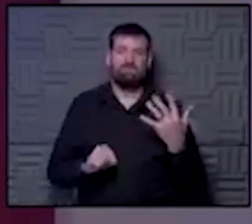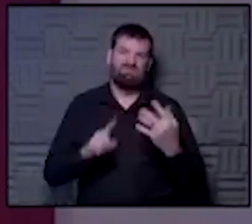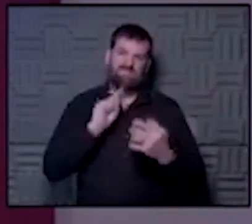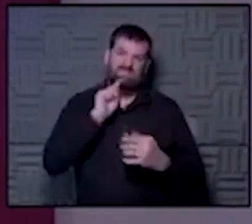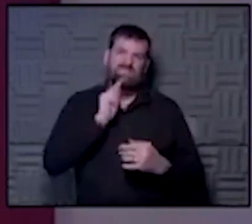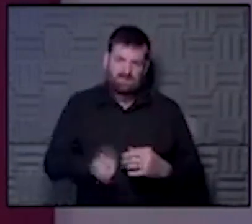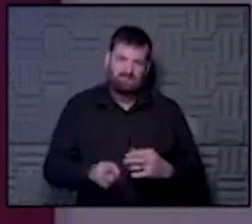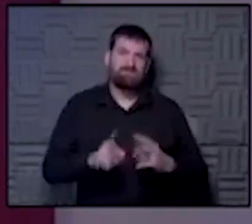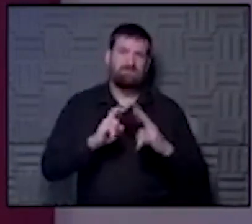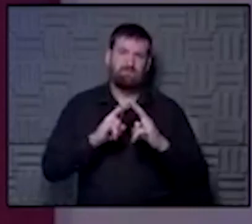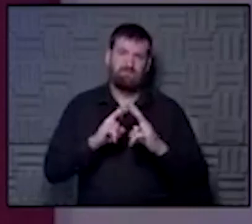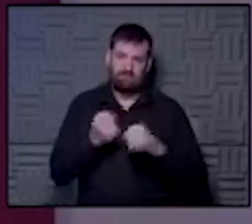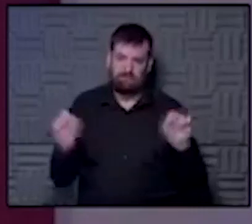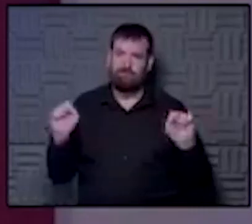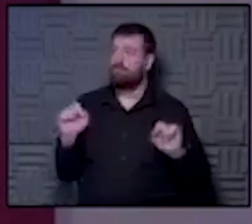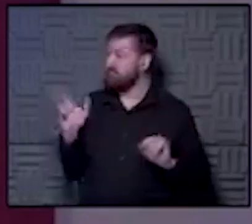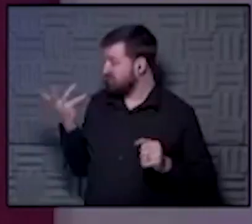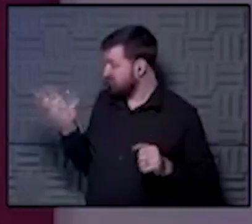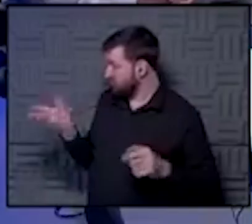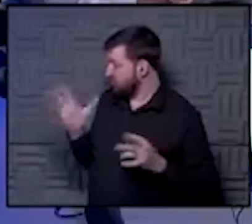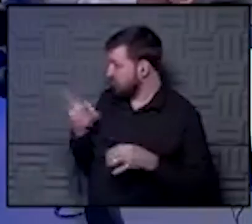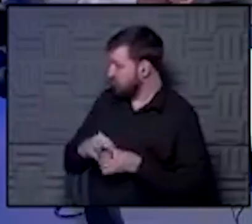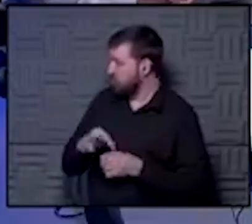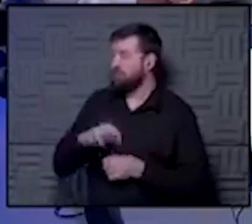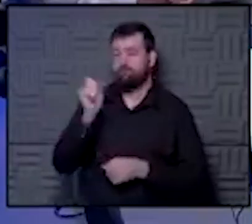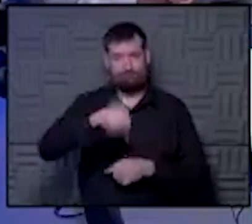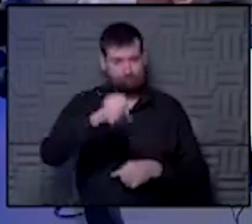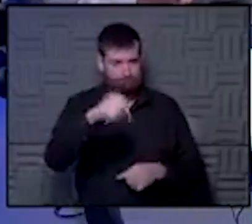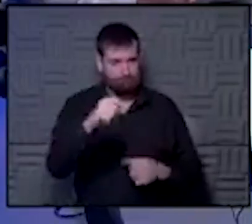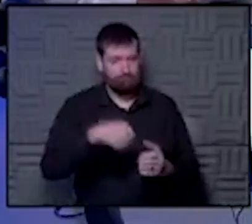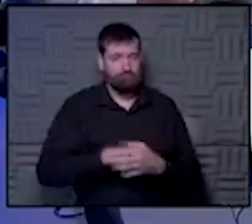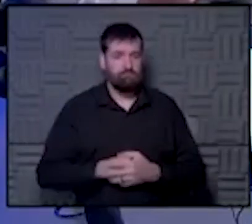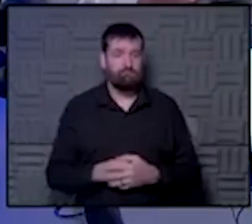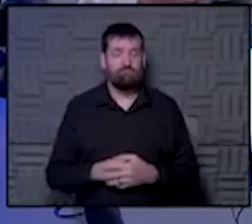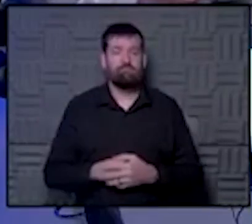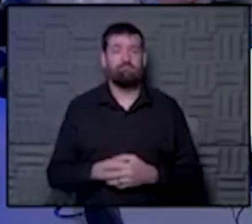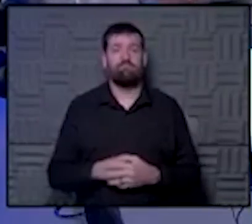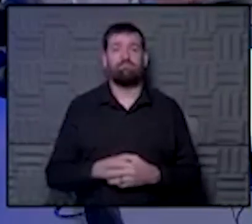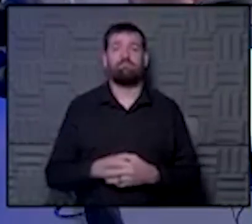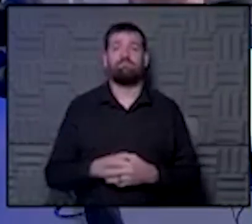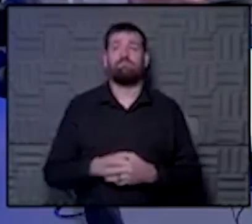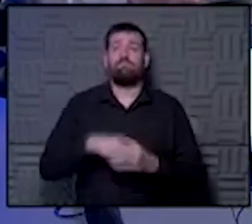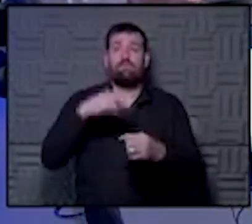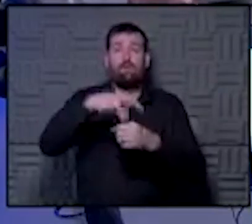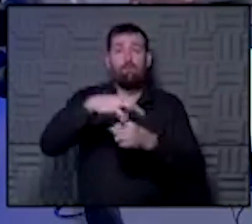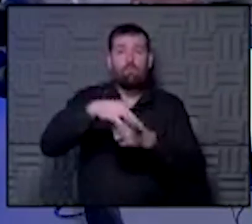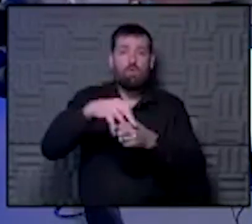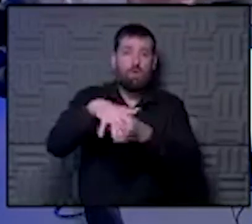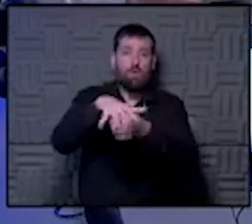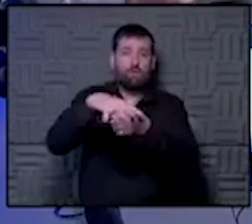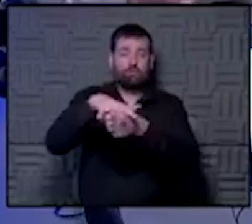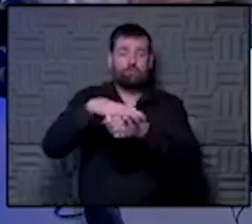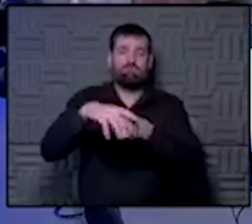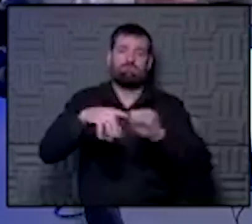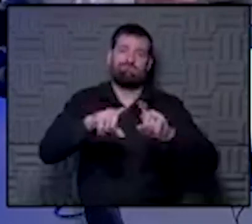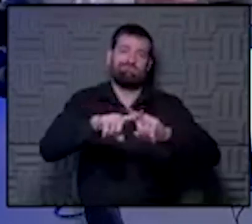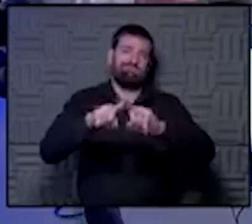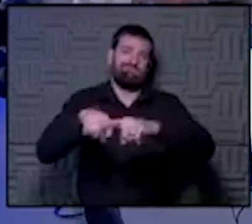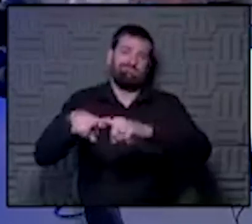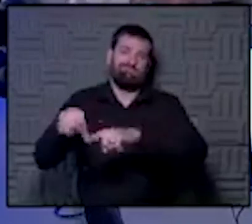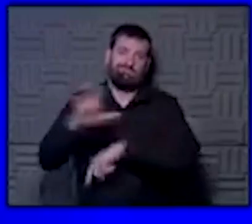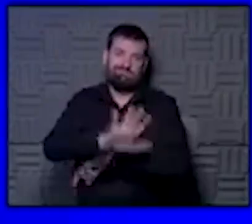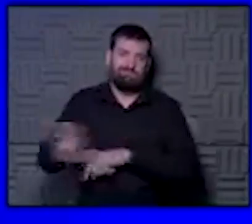safe. You Yeah. voted. Yeah, absolutely. Again, I think polling places are different in whatever community you're